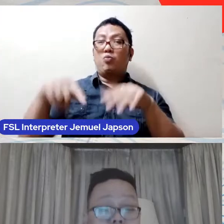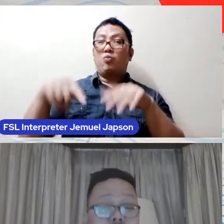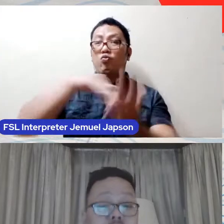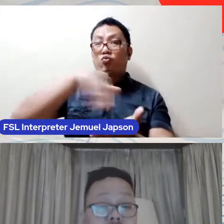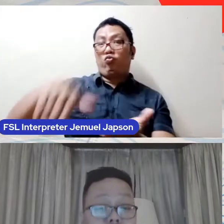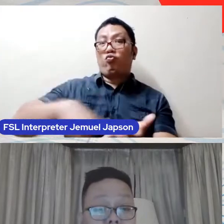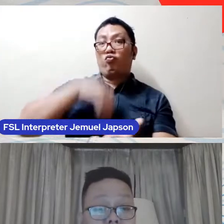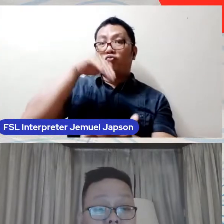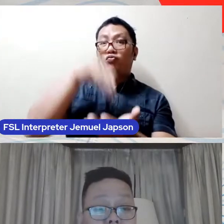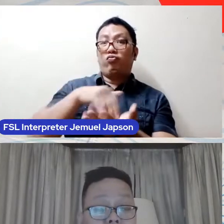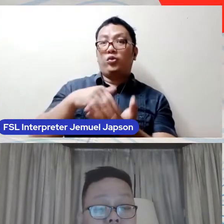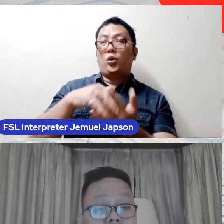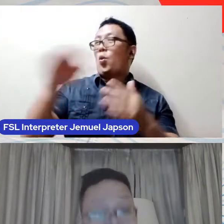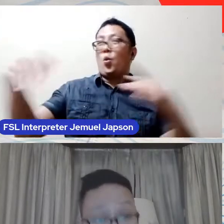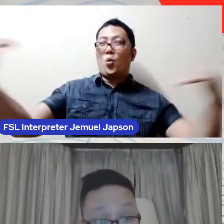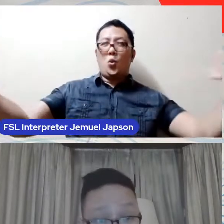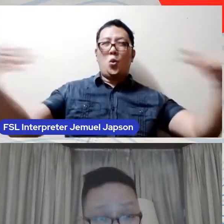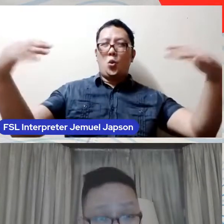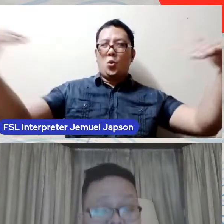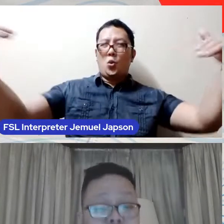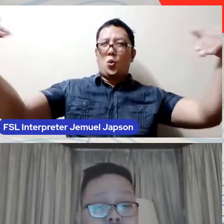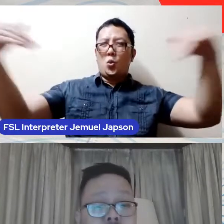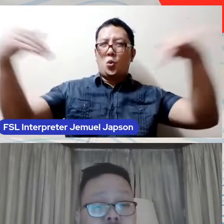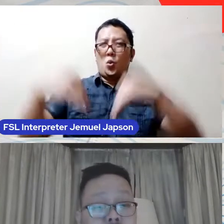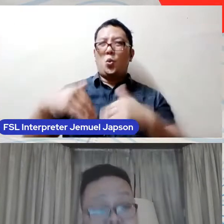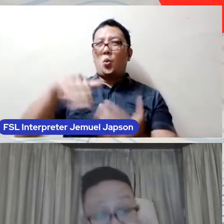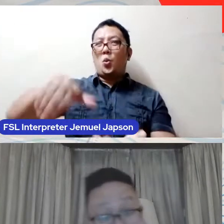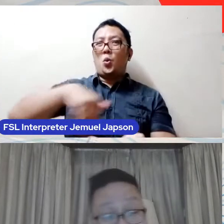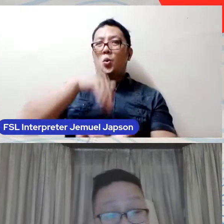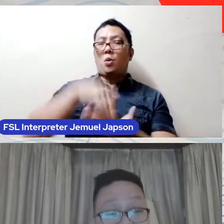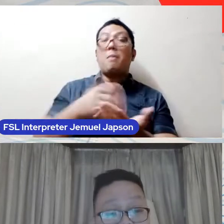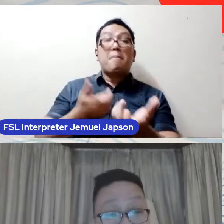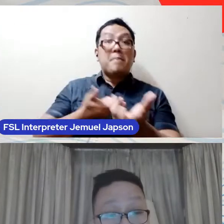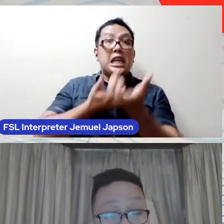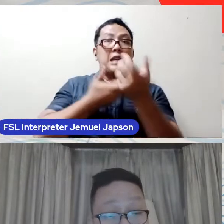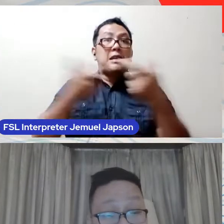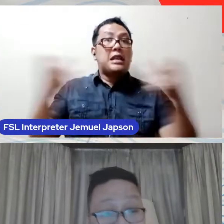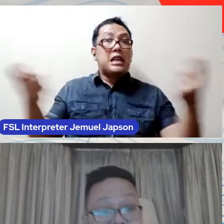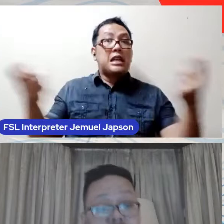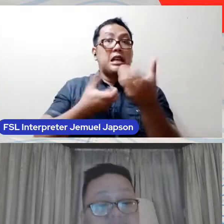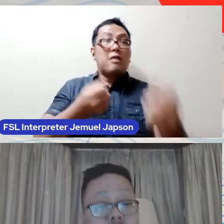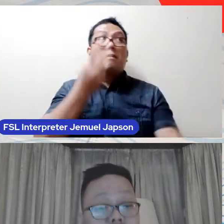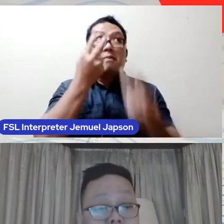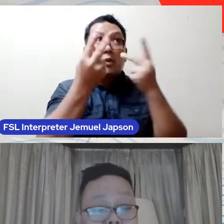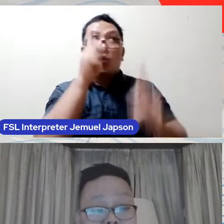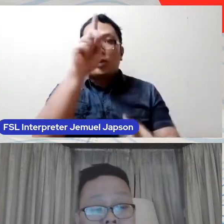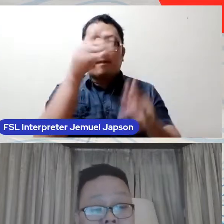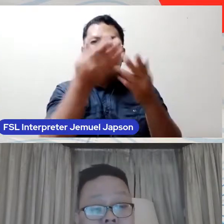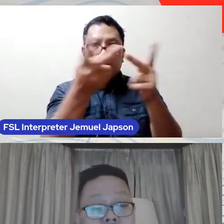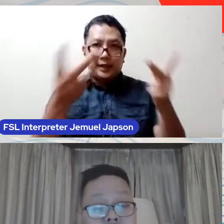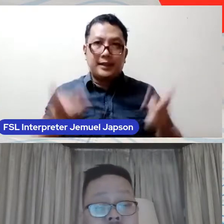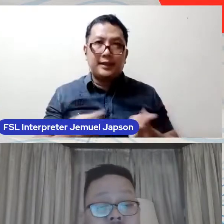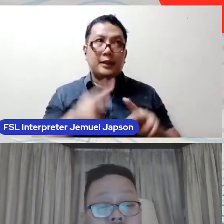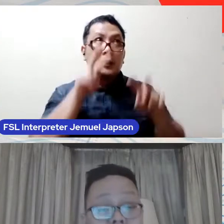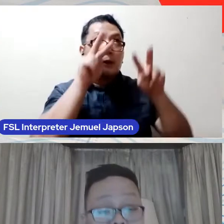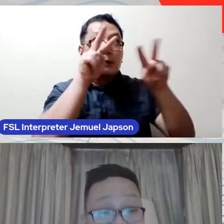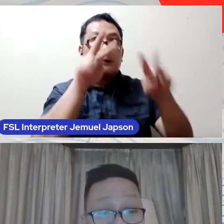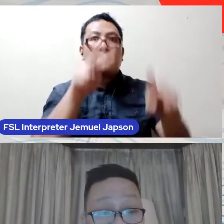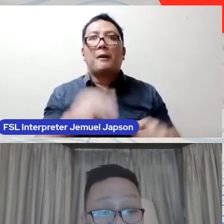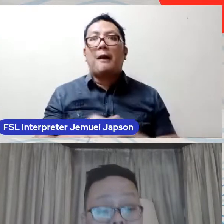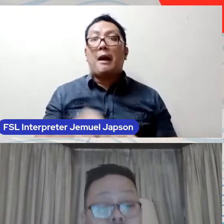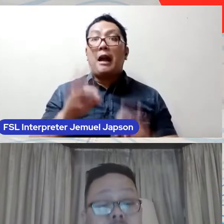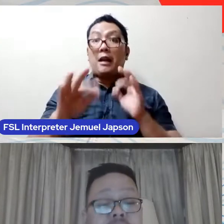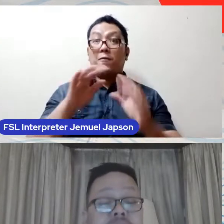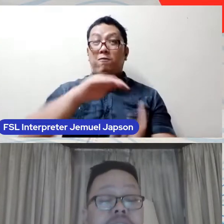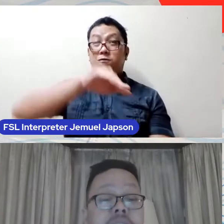na nandito lahat yan, malaking confidence mo kasi kita mo lahat all in one place. Pangalawa, pag